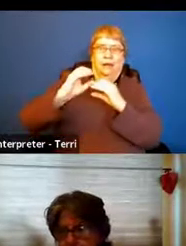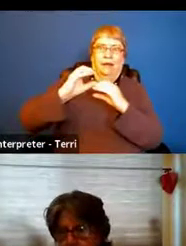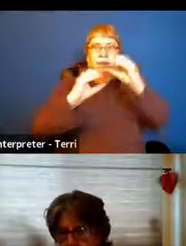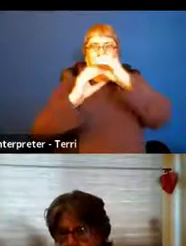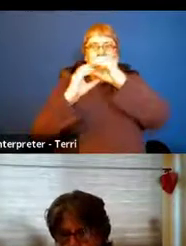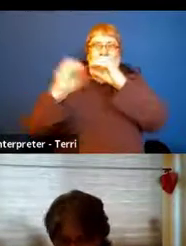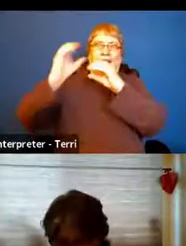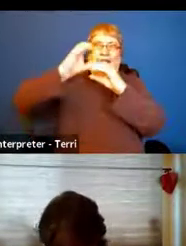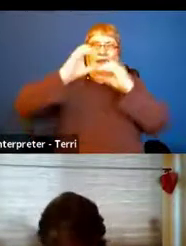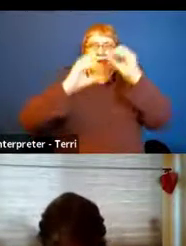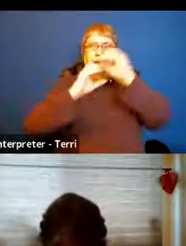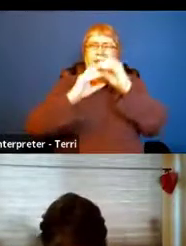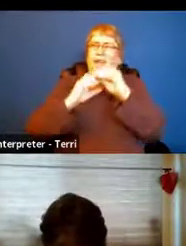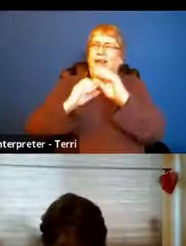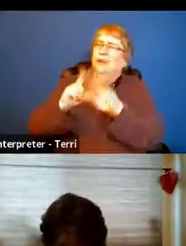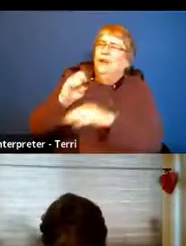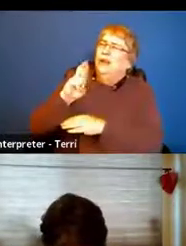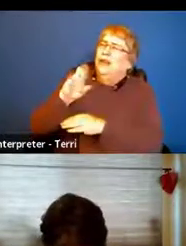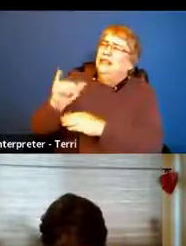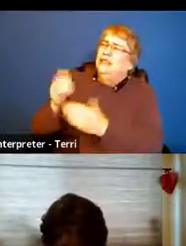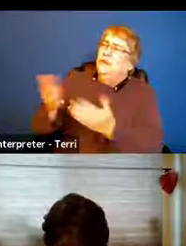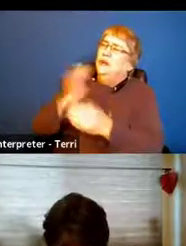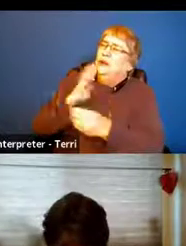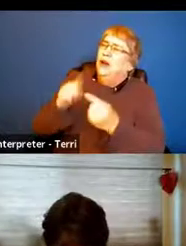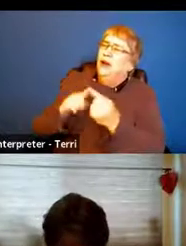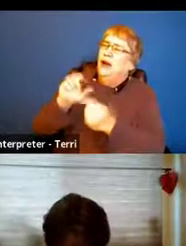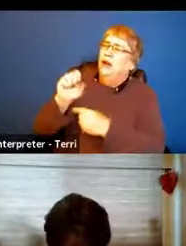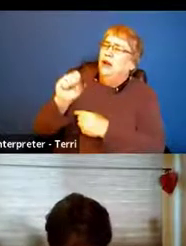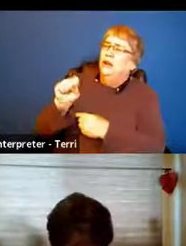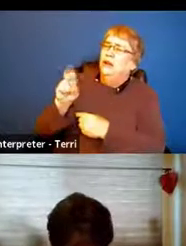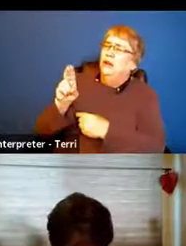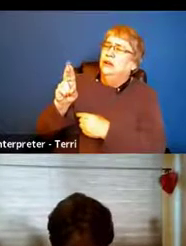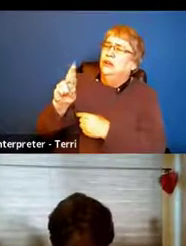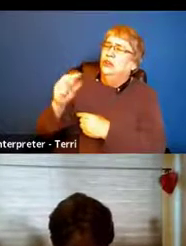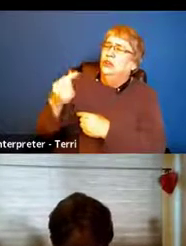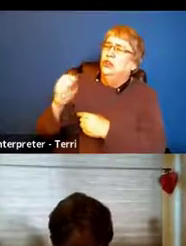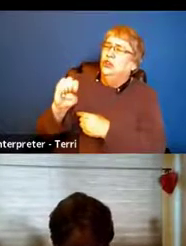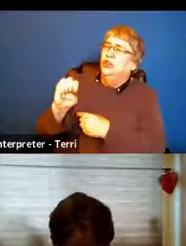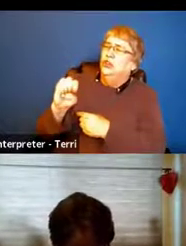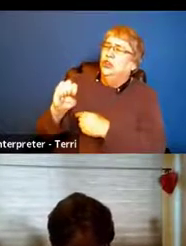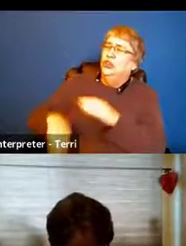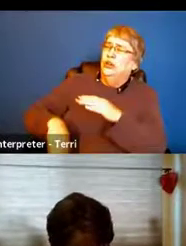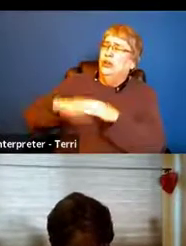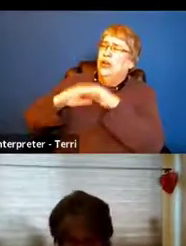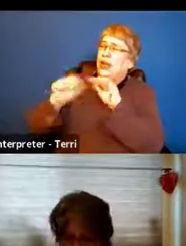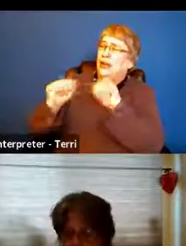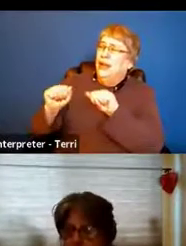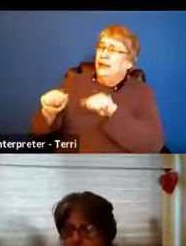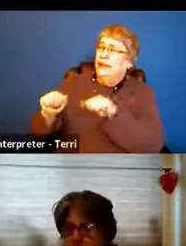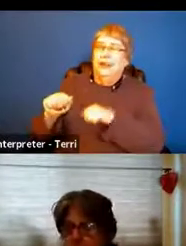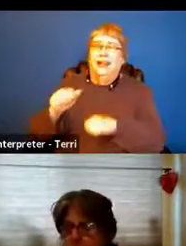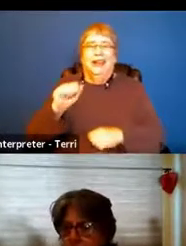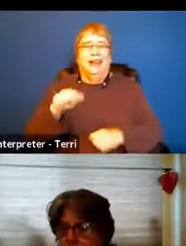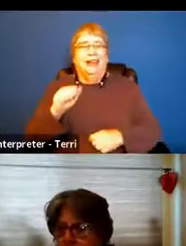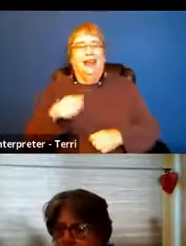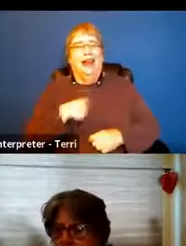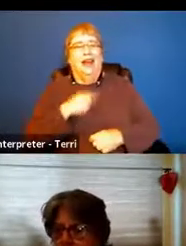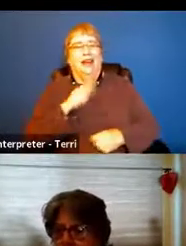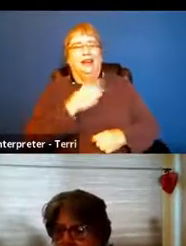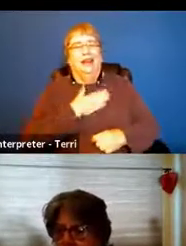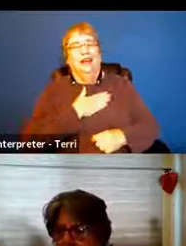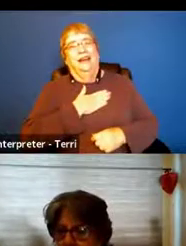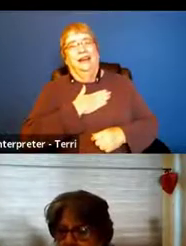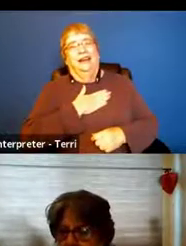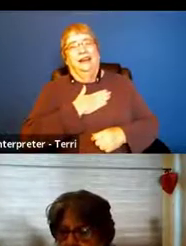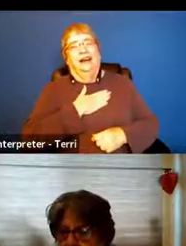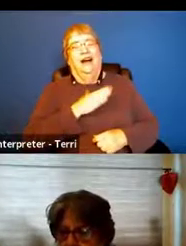about surge capacity and how that sort of plays in? Yeah, I was listening to, I kind of have a crush on Brené Brown and her podcast.